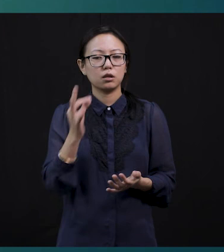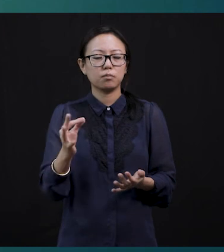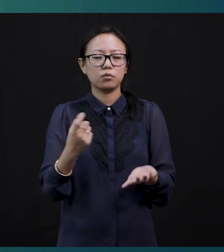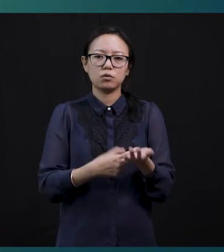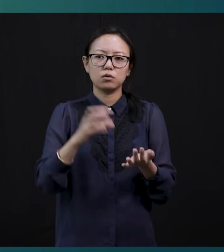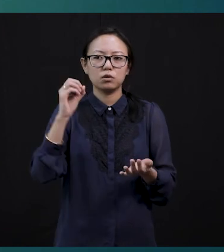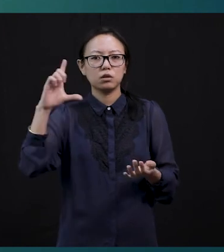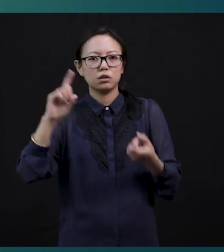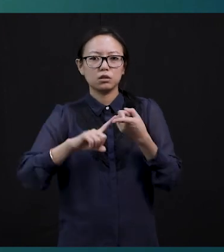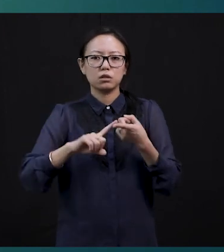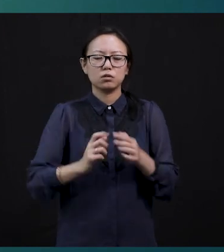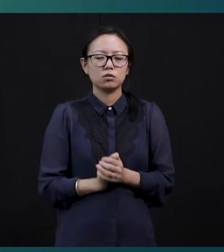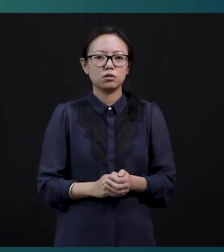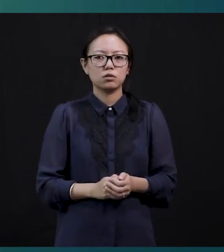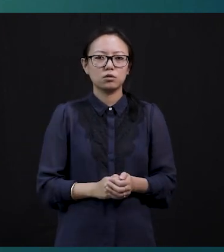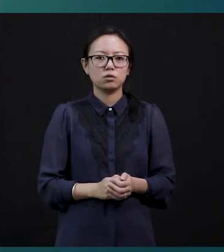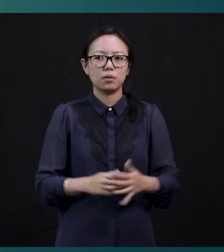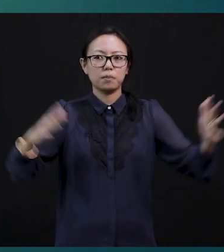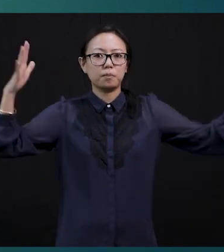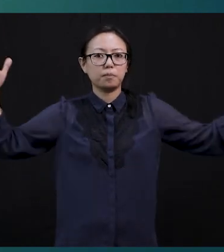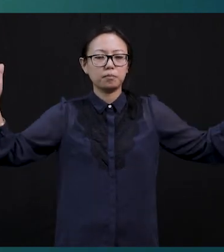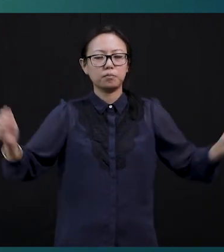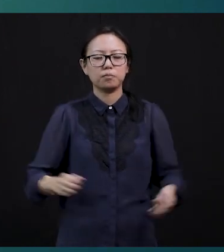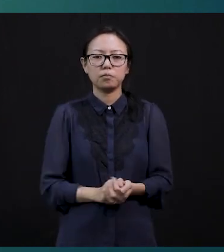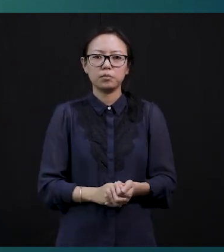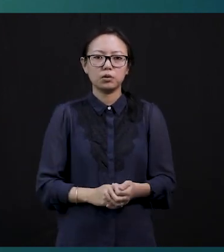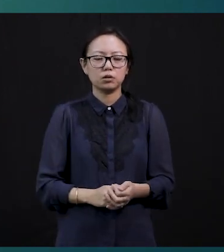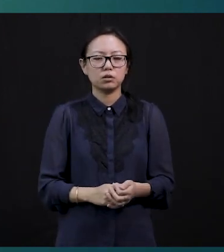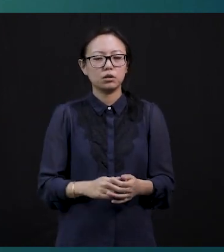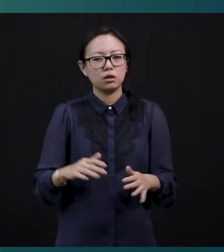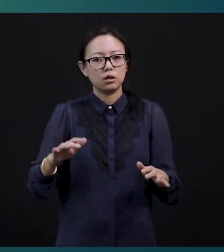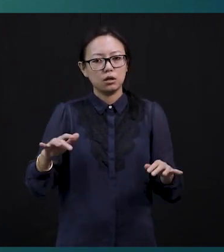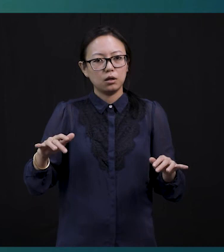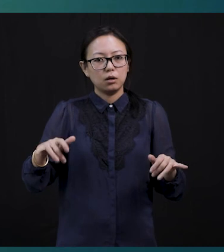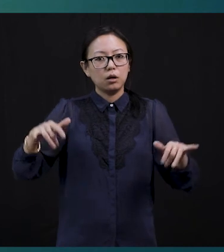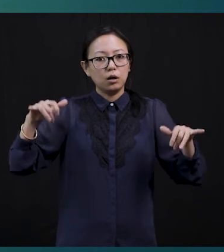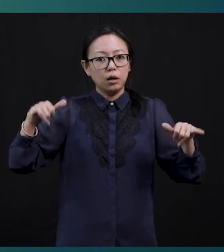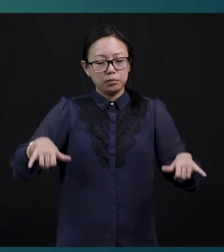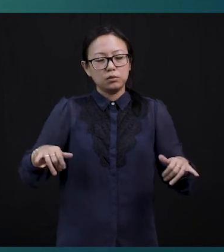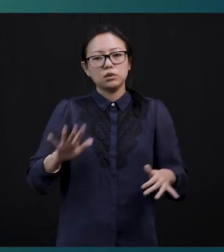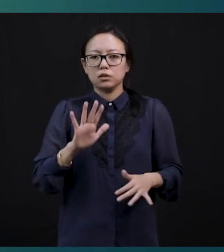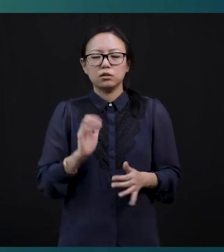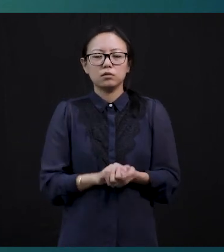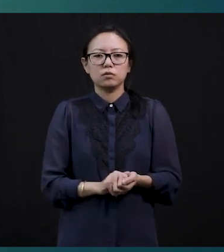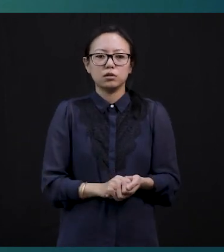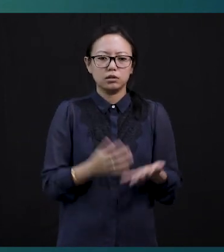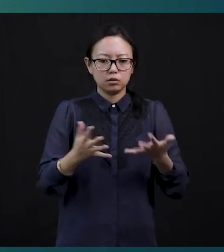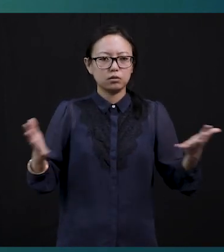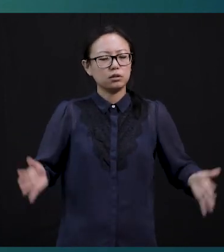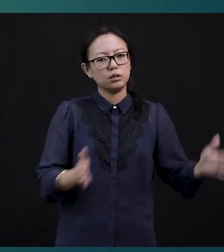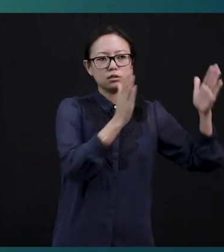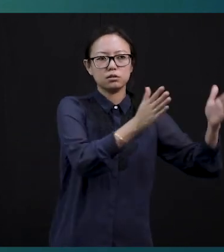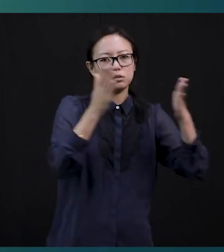the warehouse and godowns and then give it to the retailers, whoever is in demand of that product.